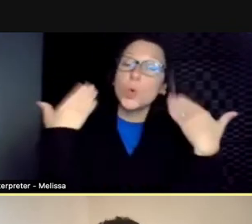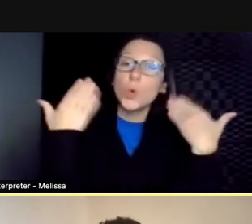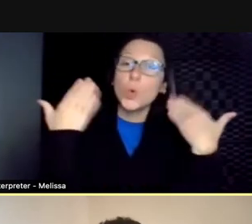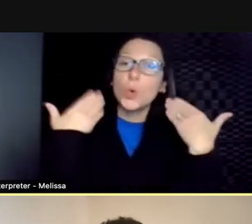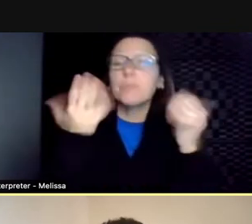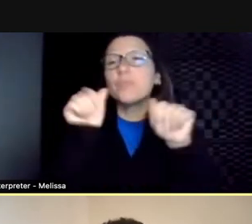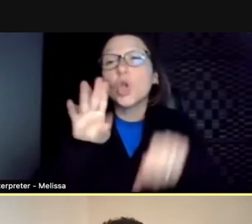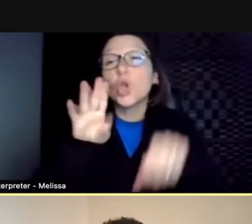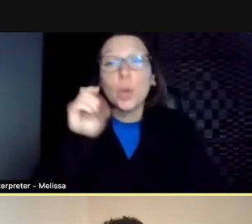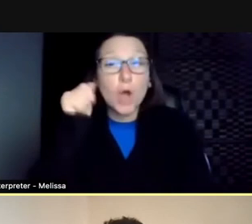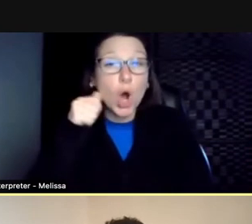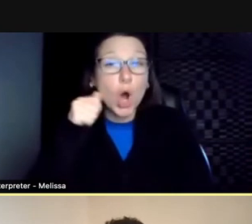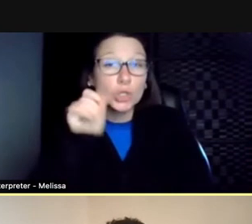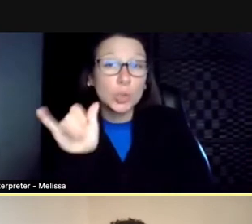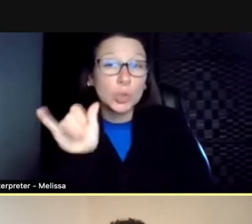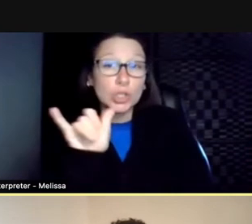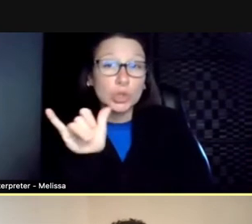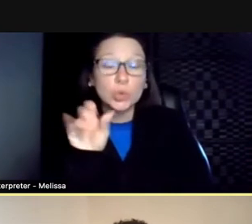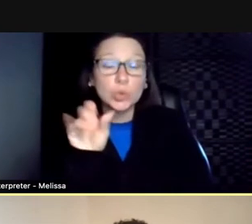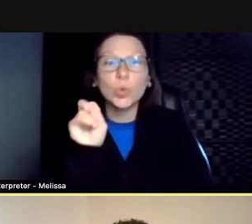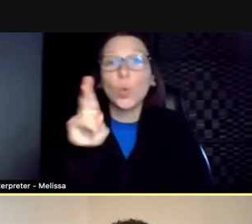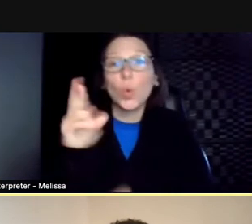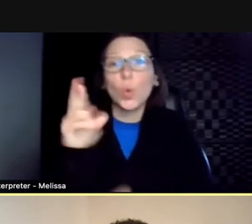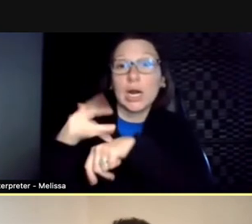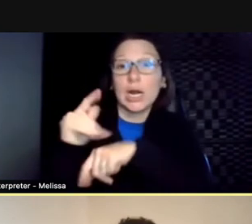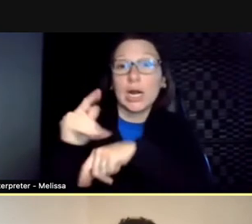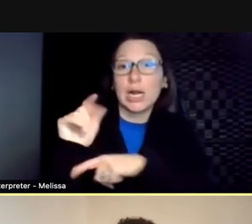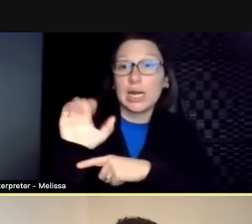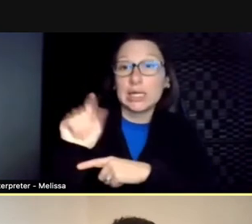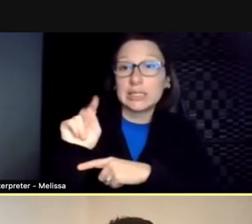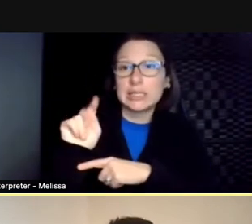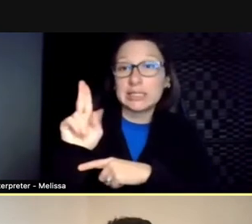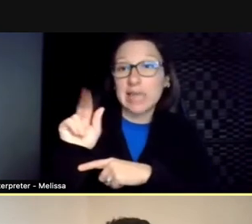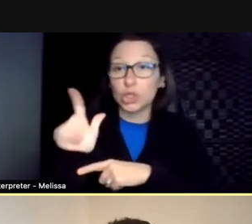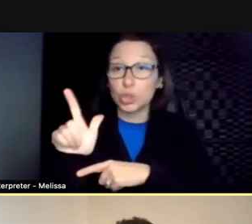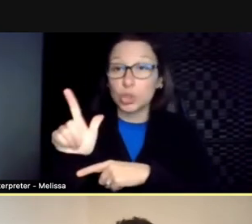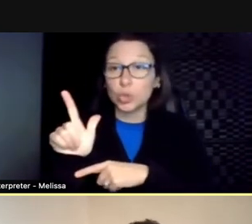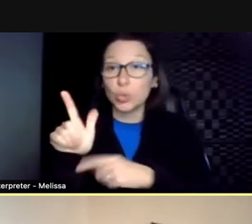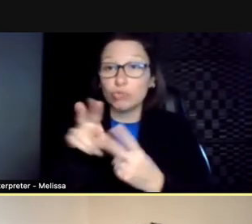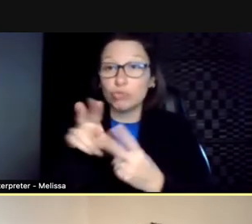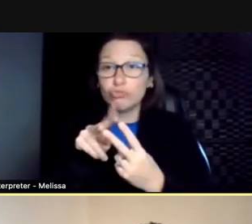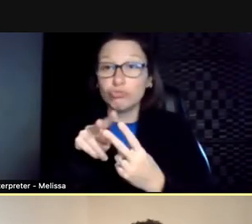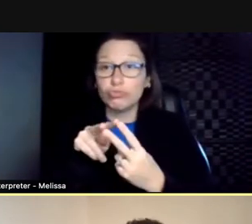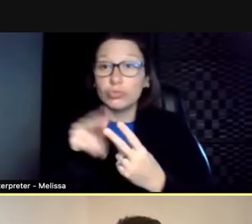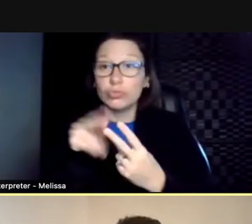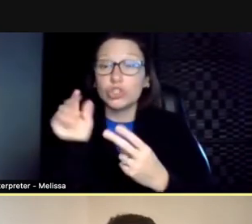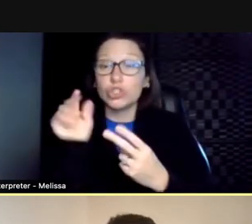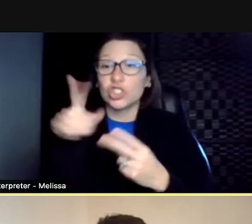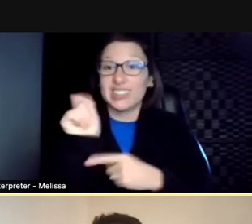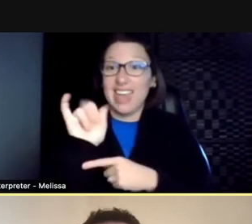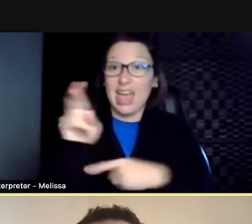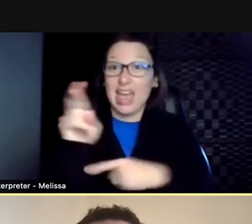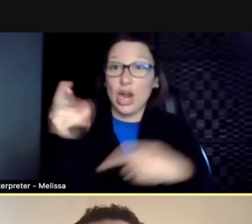auditory stimulus too, or even a tactual stimulus, tactile auditory stimulus of just the air,